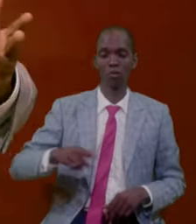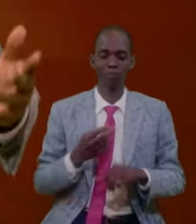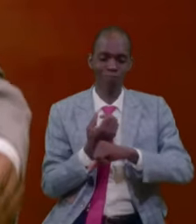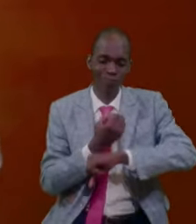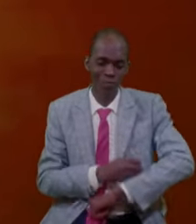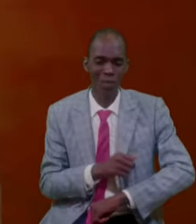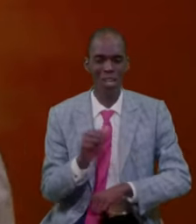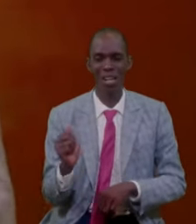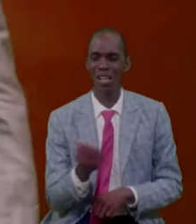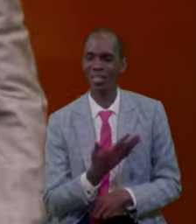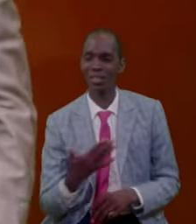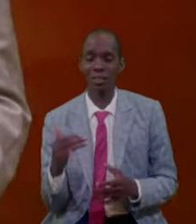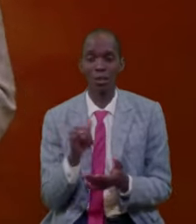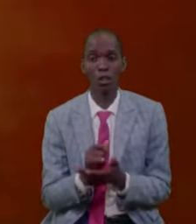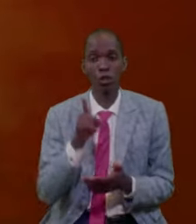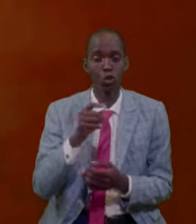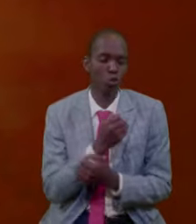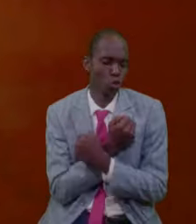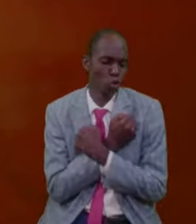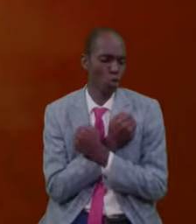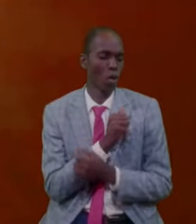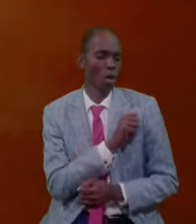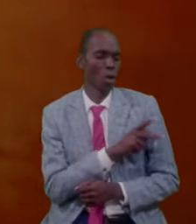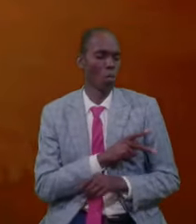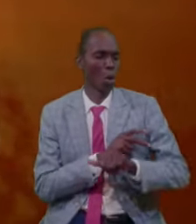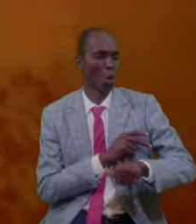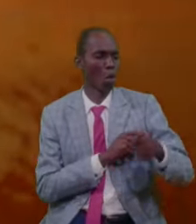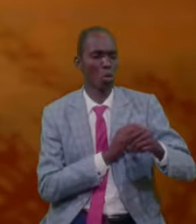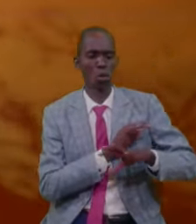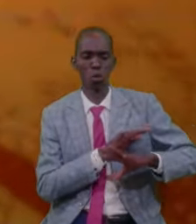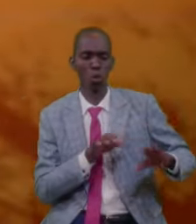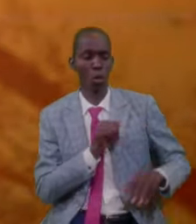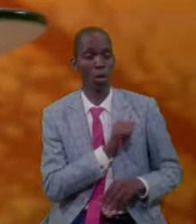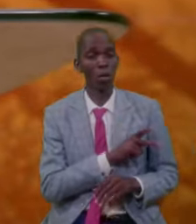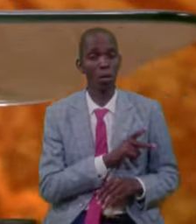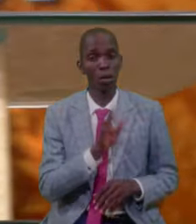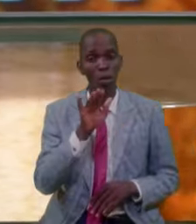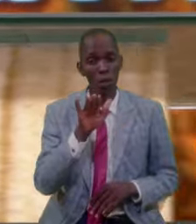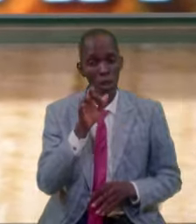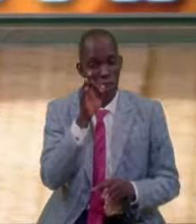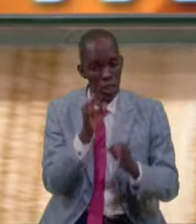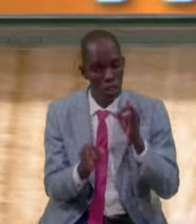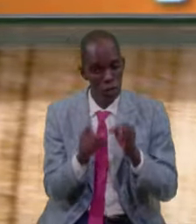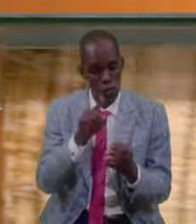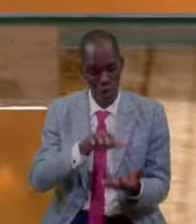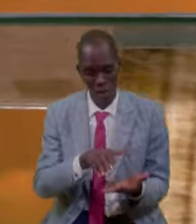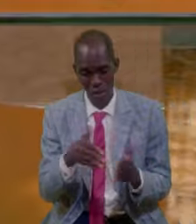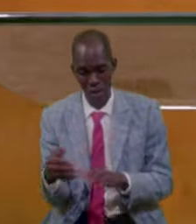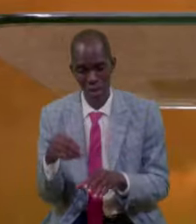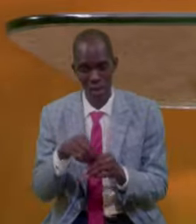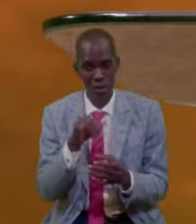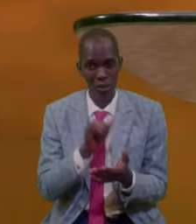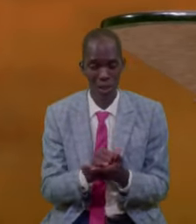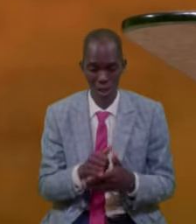anything that you appreciate, that other people don't appreciate, if you die in that anger, in